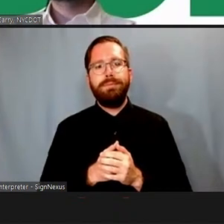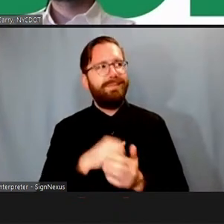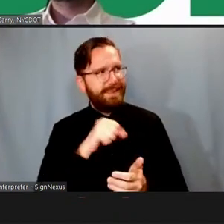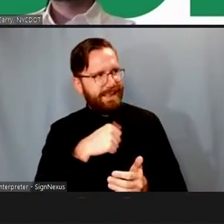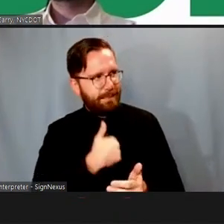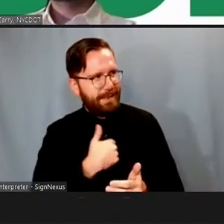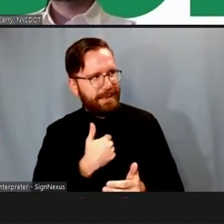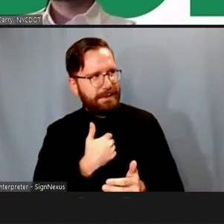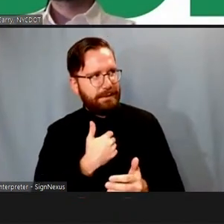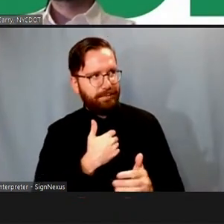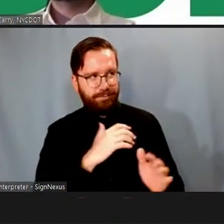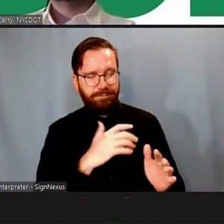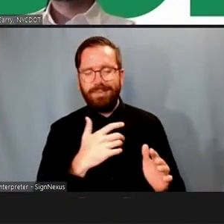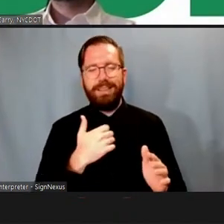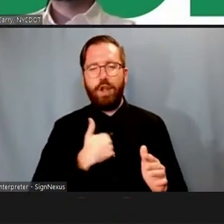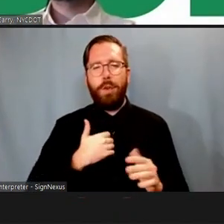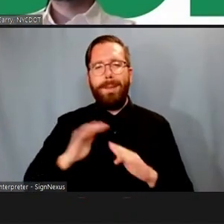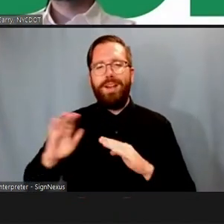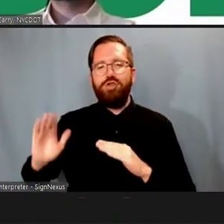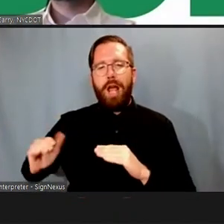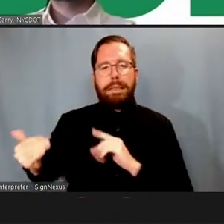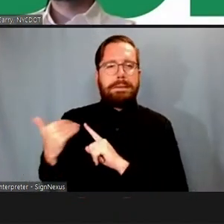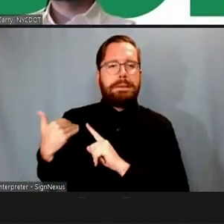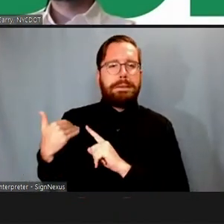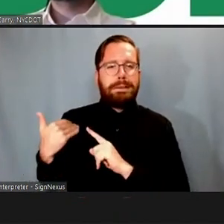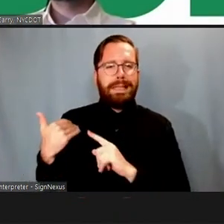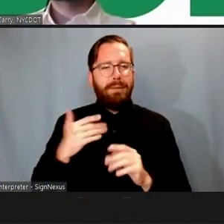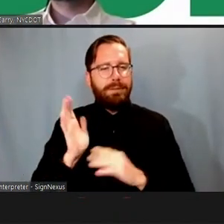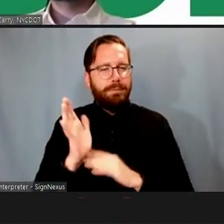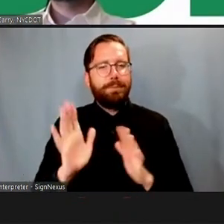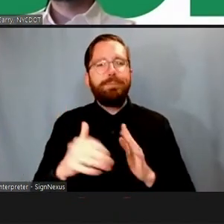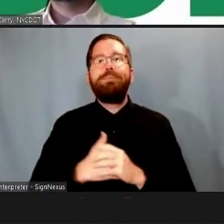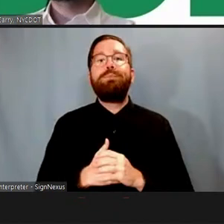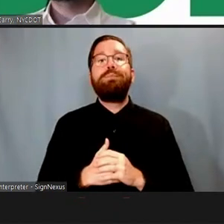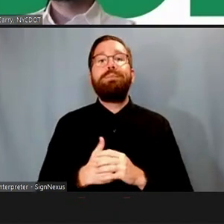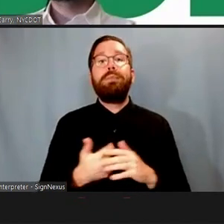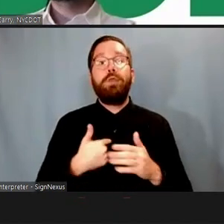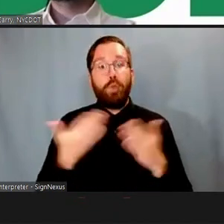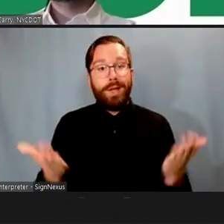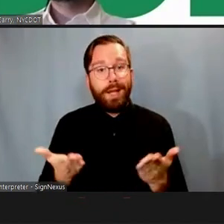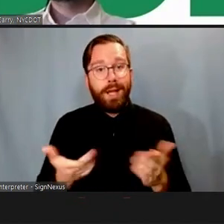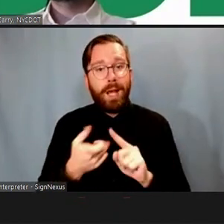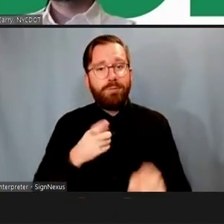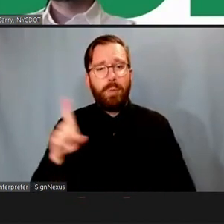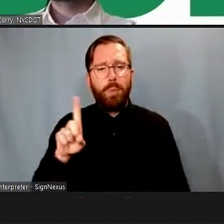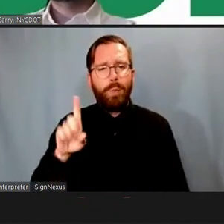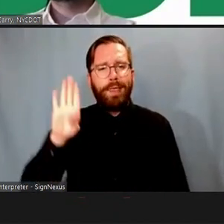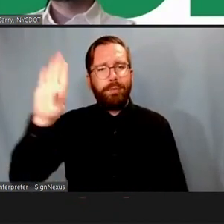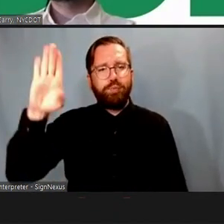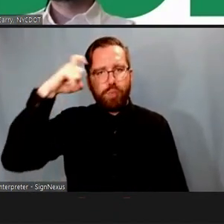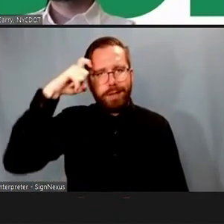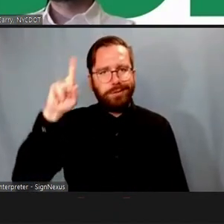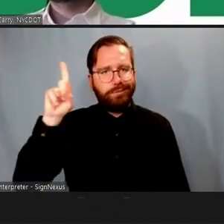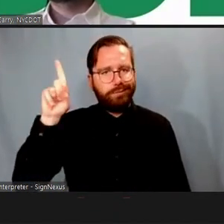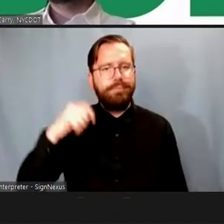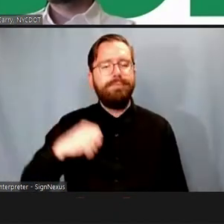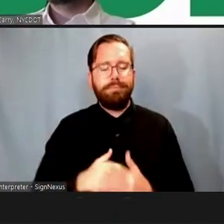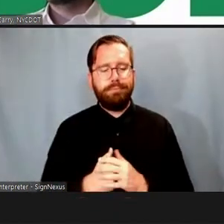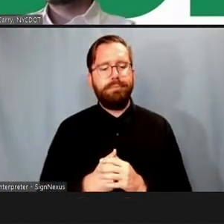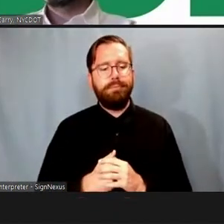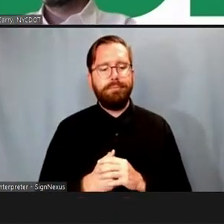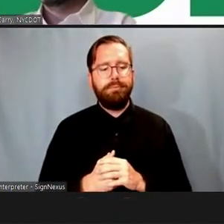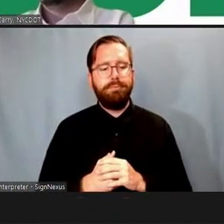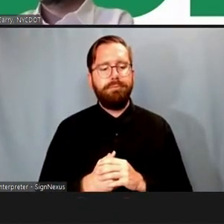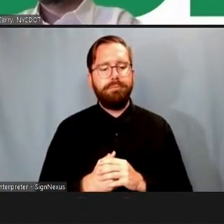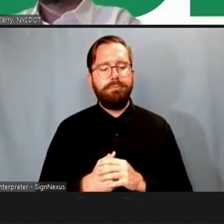my child um so i'm calling i'm here i'm from the bronx um and i'm